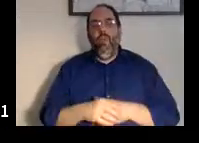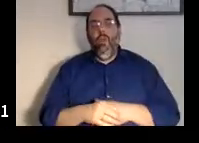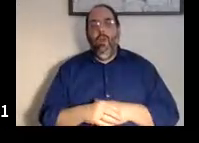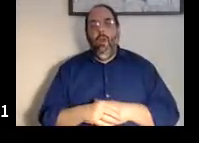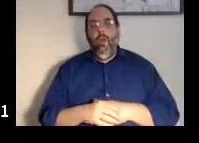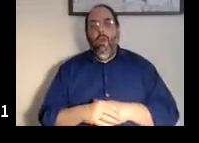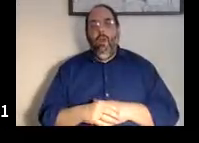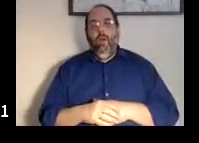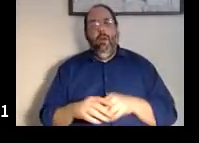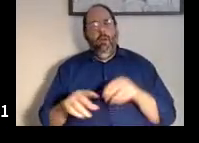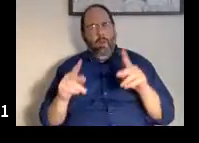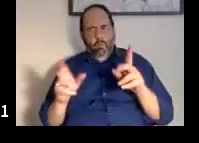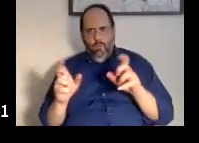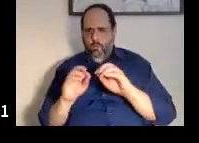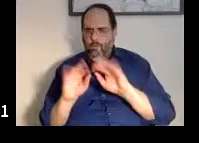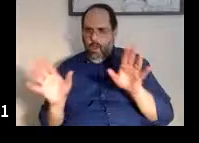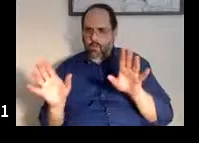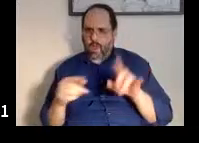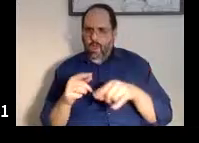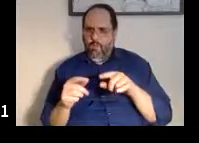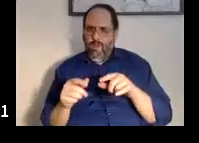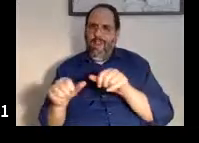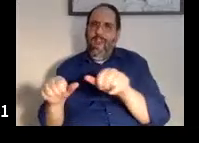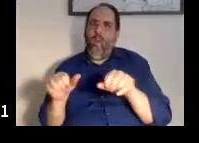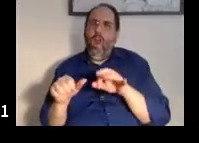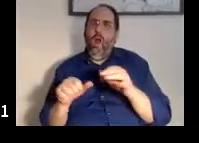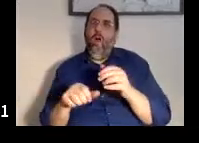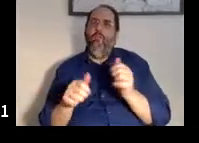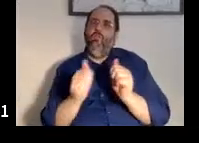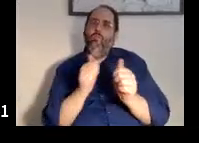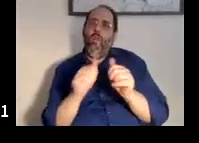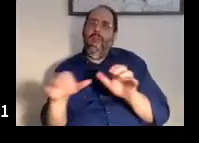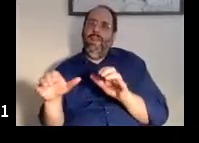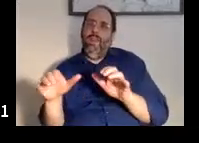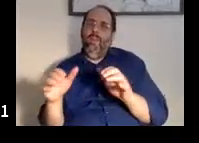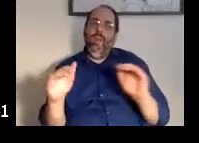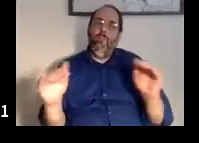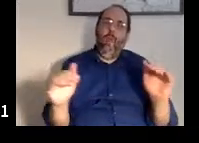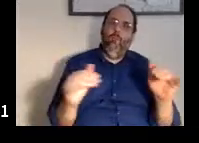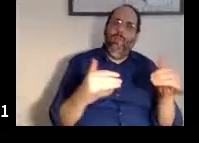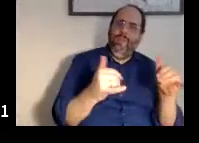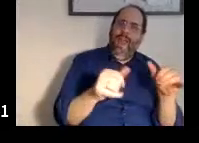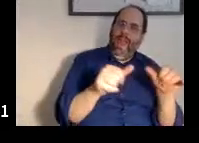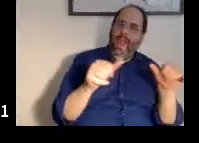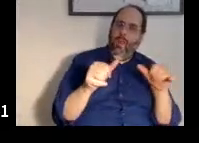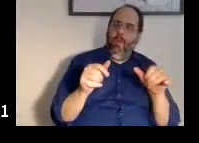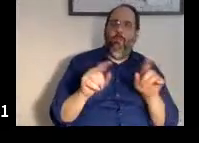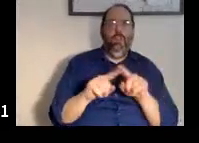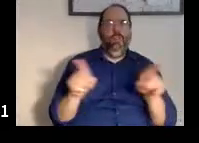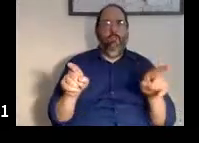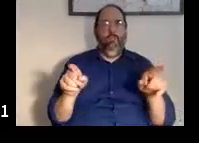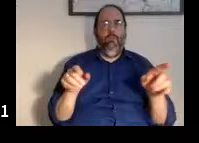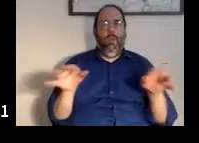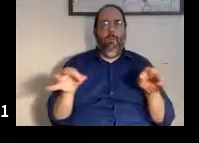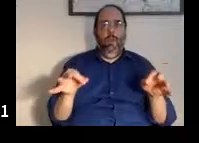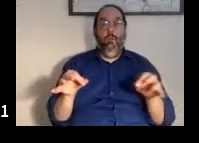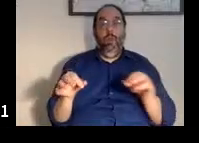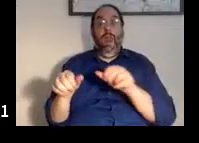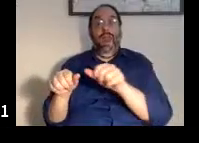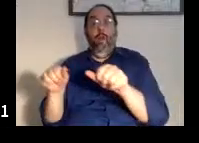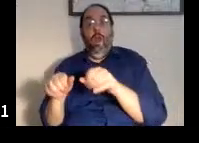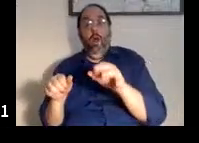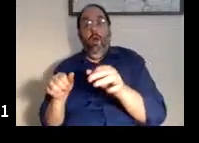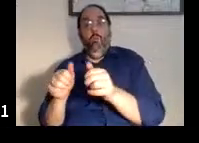People wanted to have a clarification of the area of sport activity versus a play area. The area of sport activity, remember,